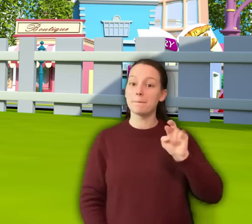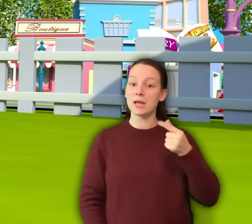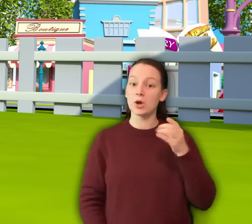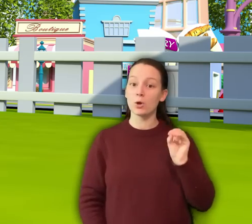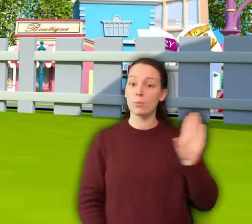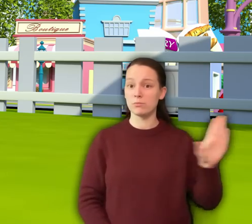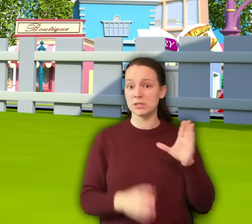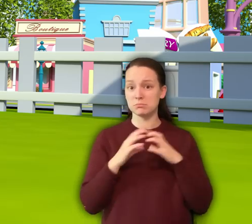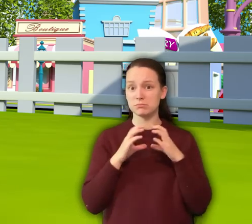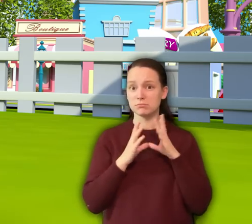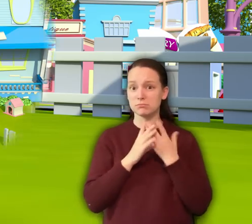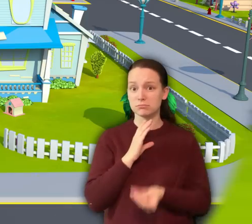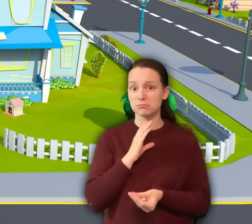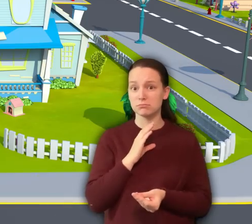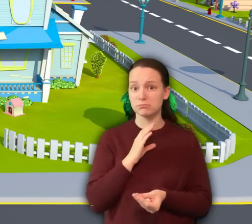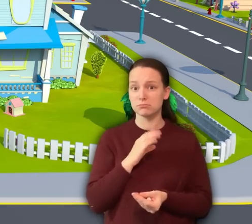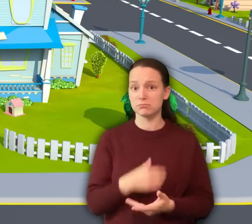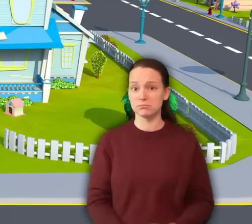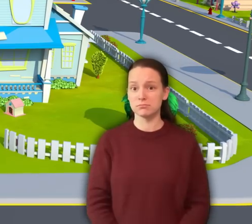Bingo's ball is gone